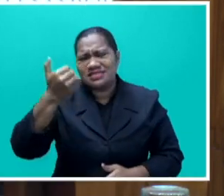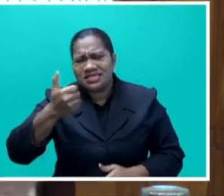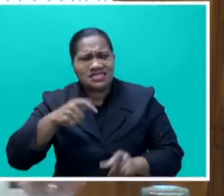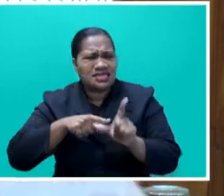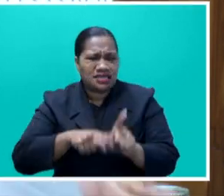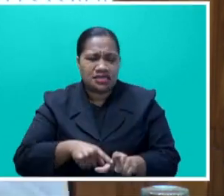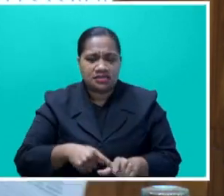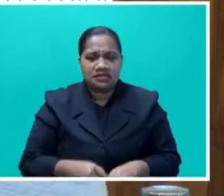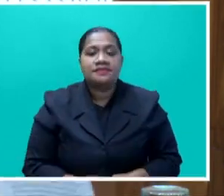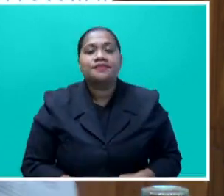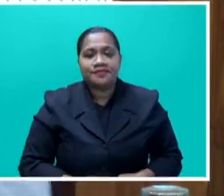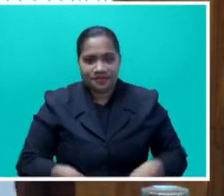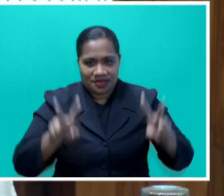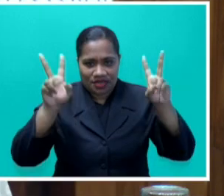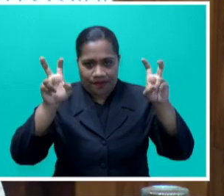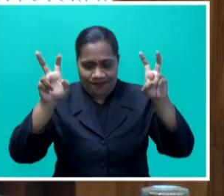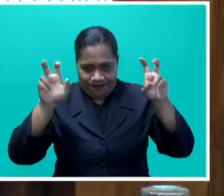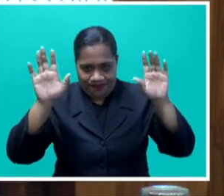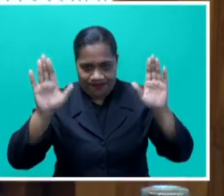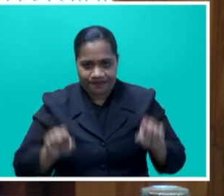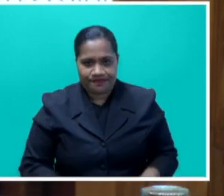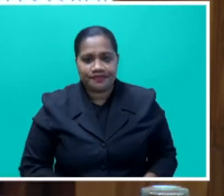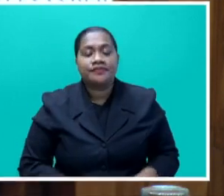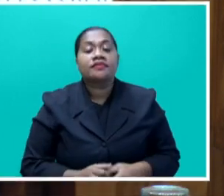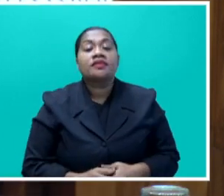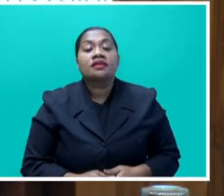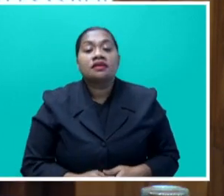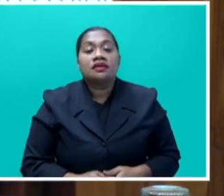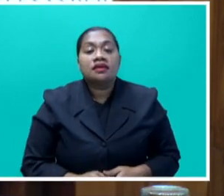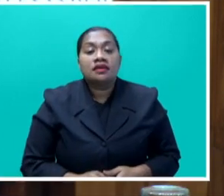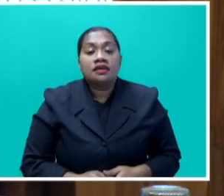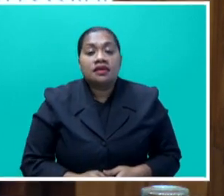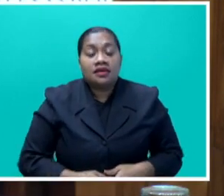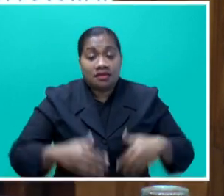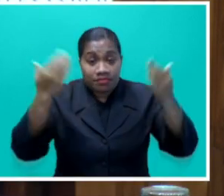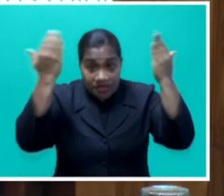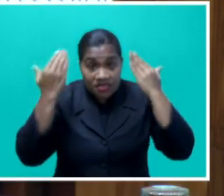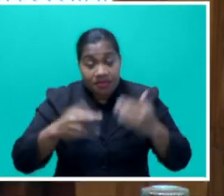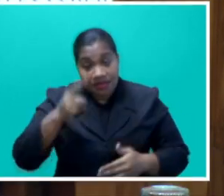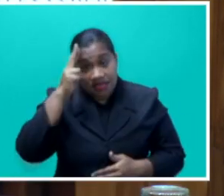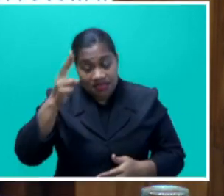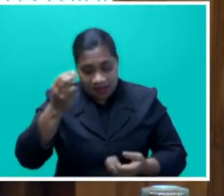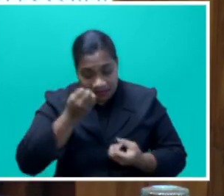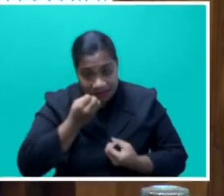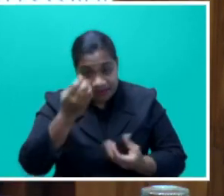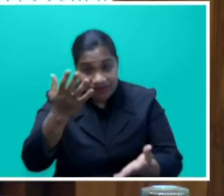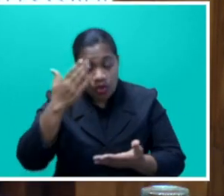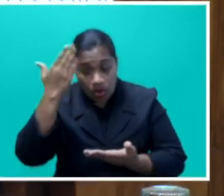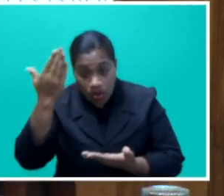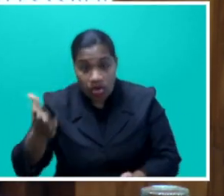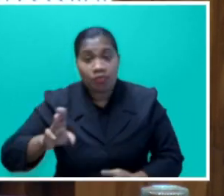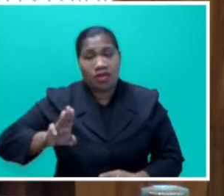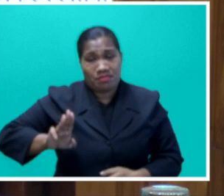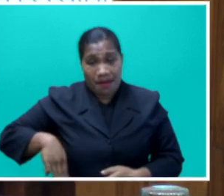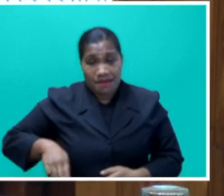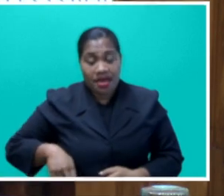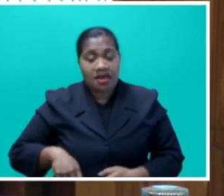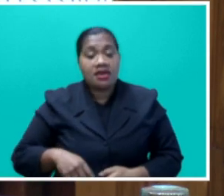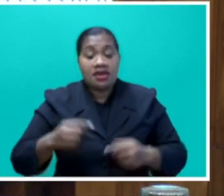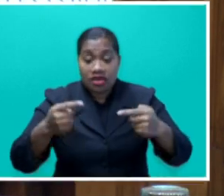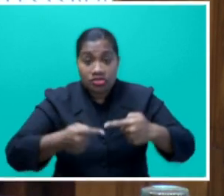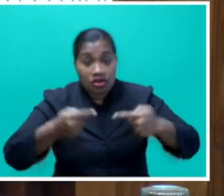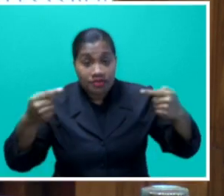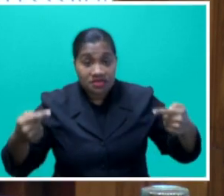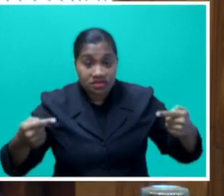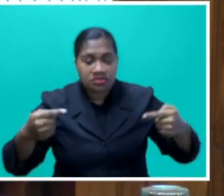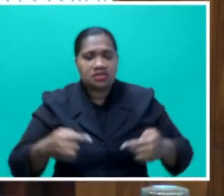unquote." Mr. Speaker, sir, let me inform the honourable member, and indeed the opposition, that the